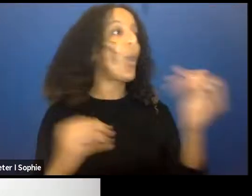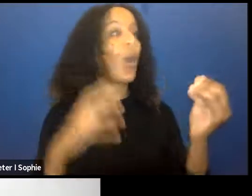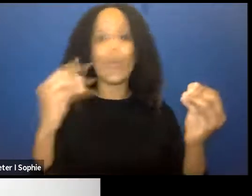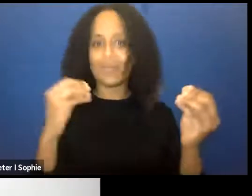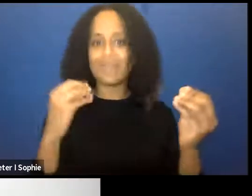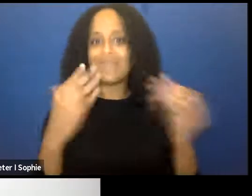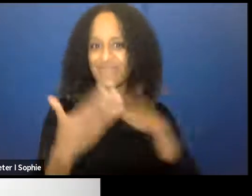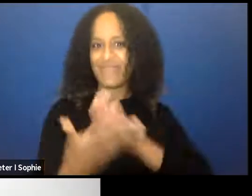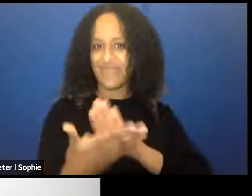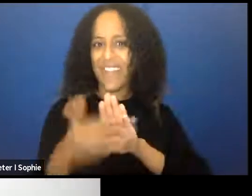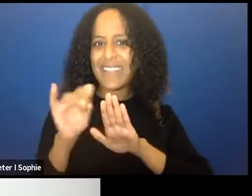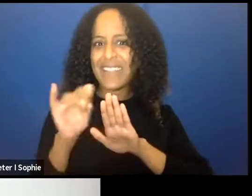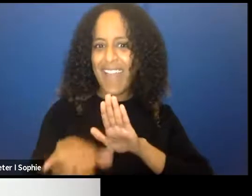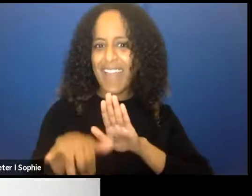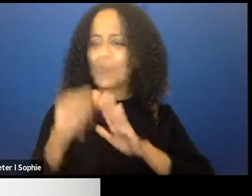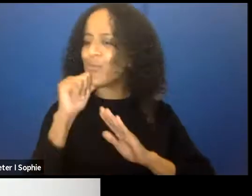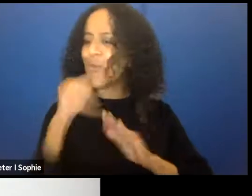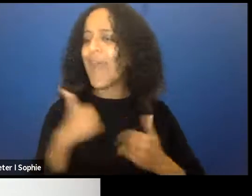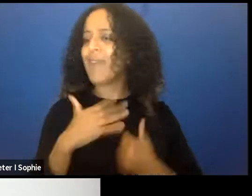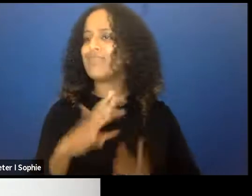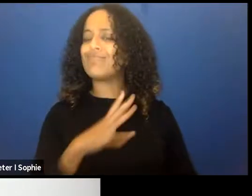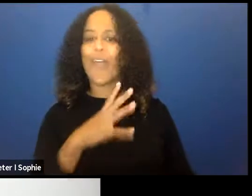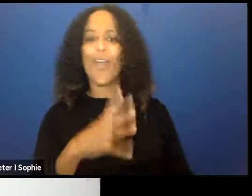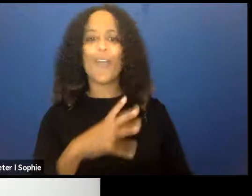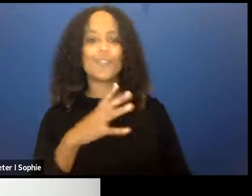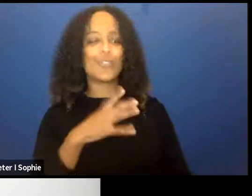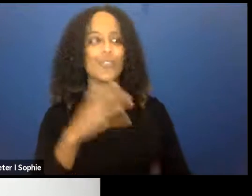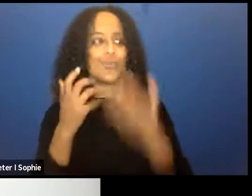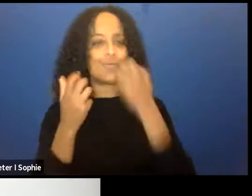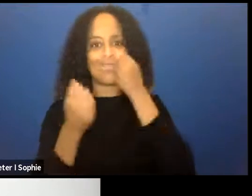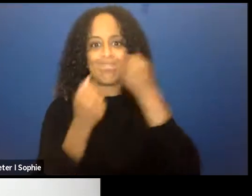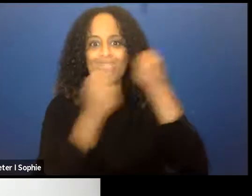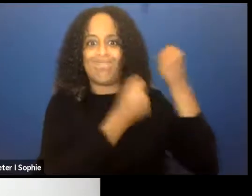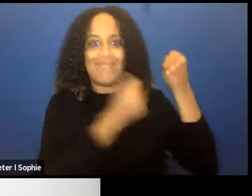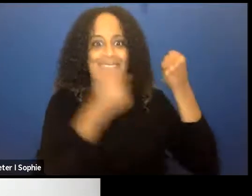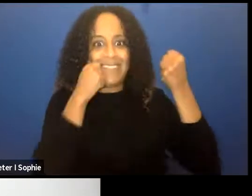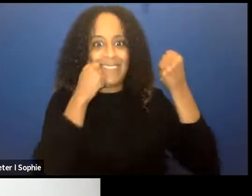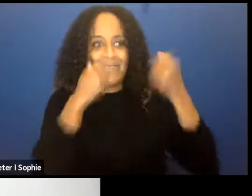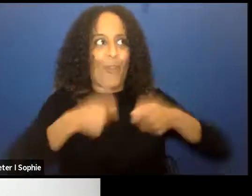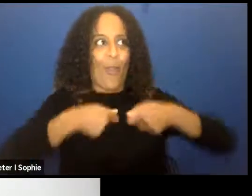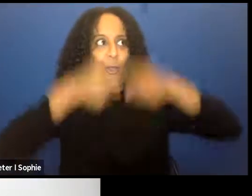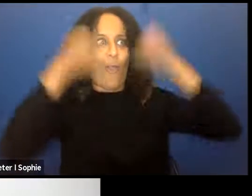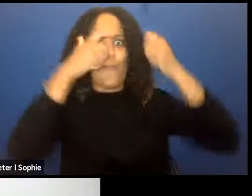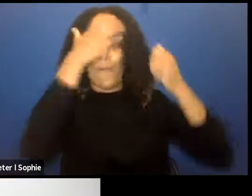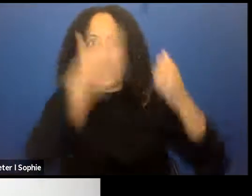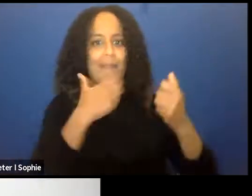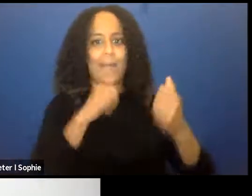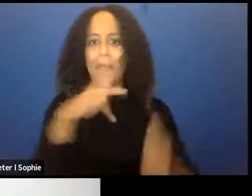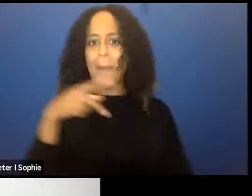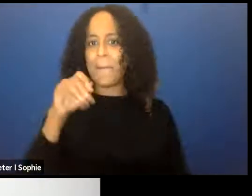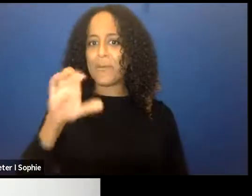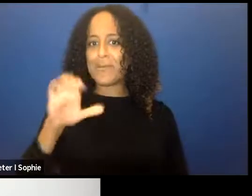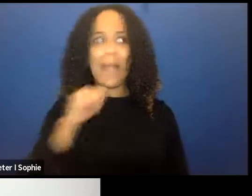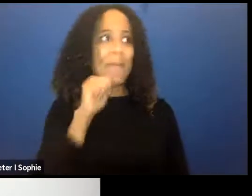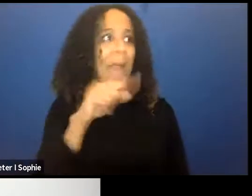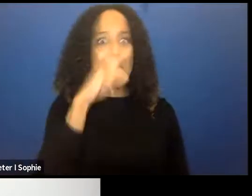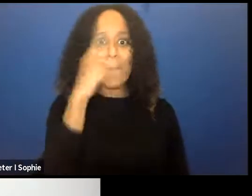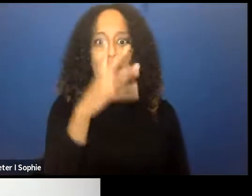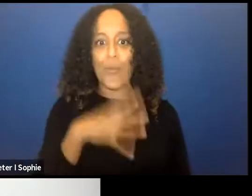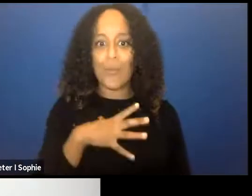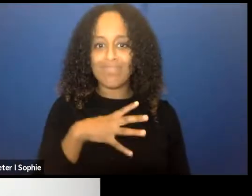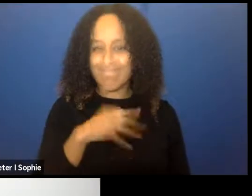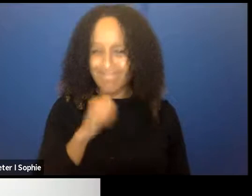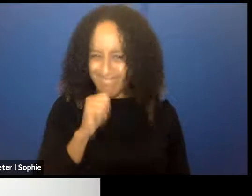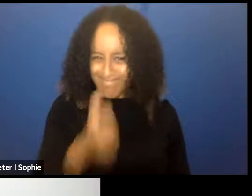to, put aside our skin and say, well, today I'm not a woman of color, I'm not a Black woman, and so we